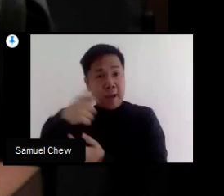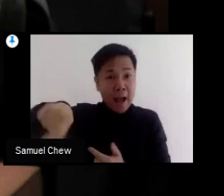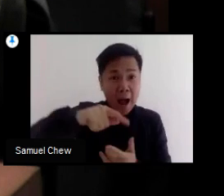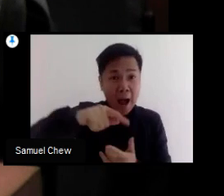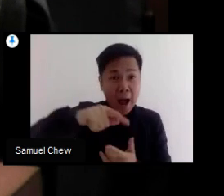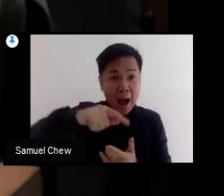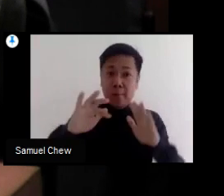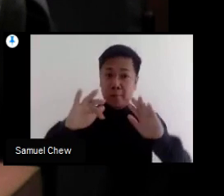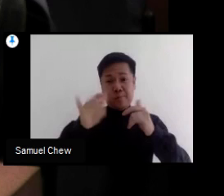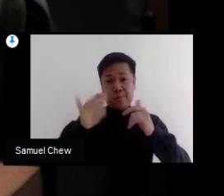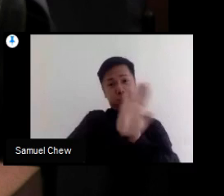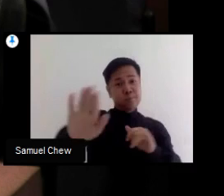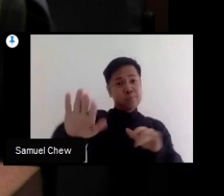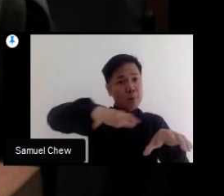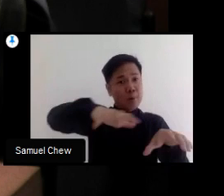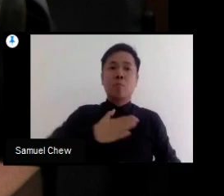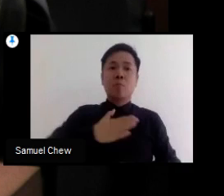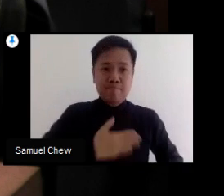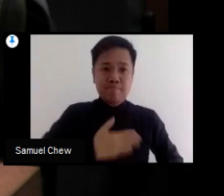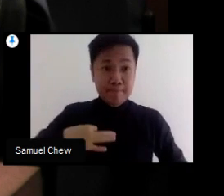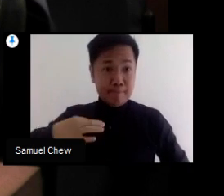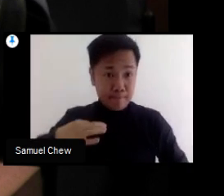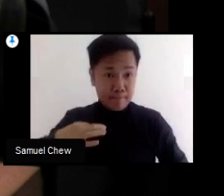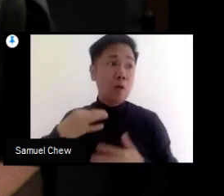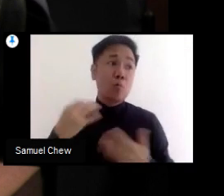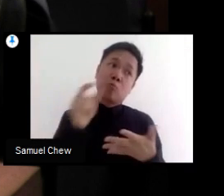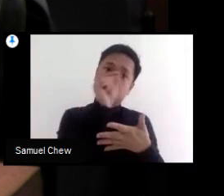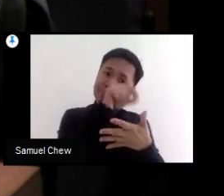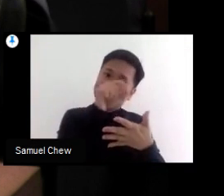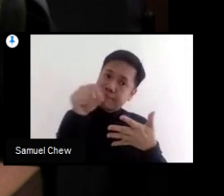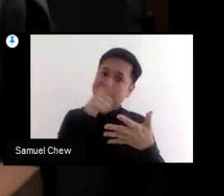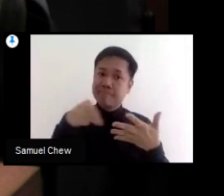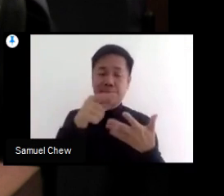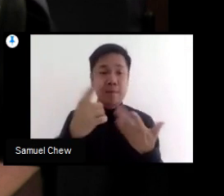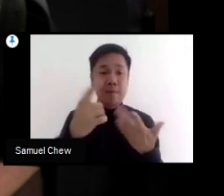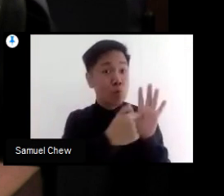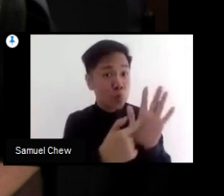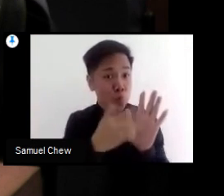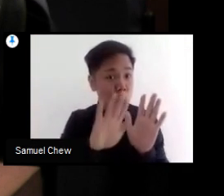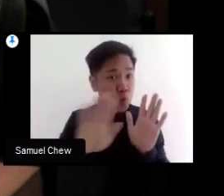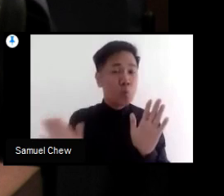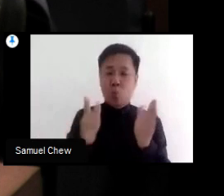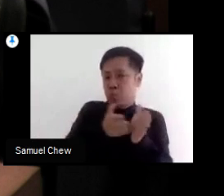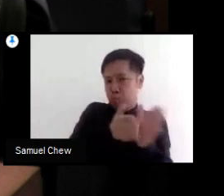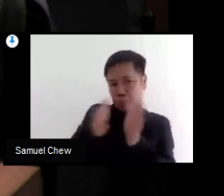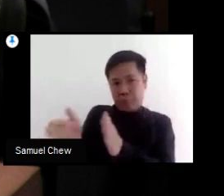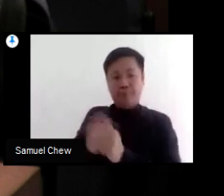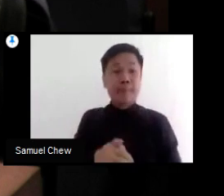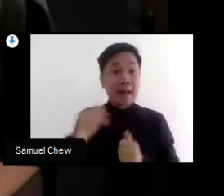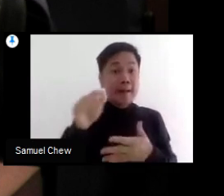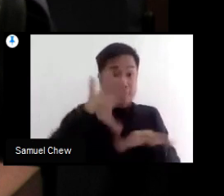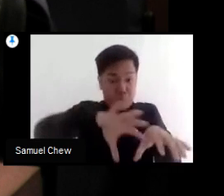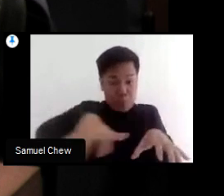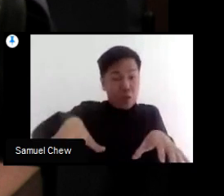voluntary principles, the indicator framework could be used as an optional tool. Countries can continue to strengthen exchanges